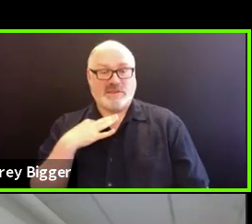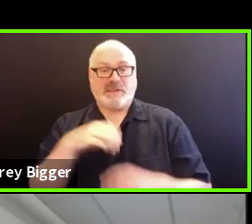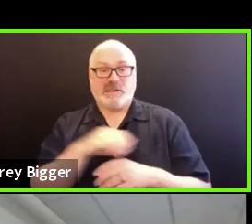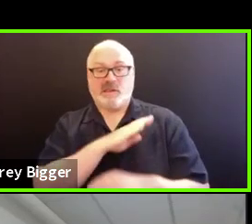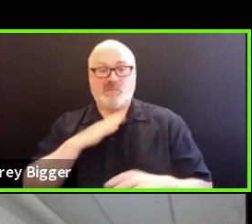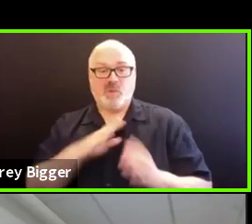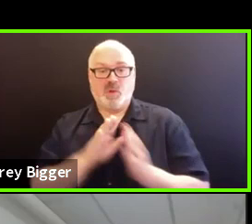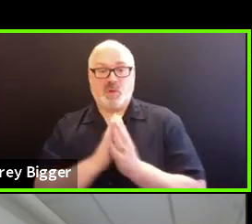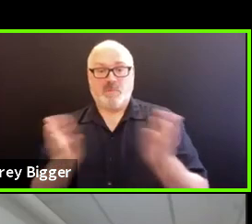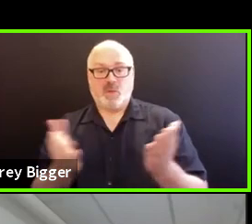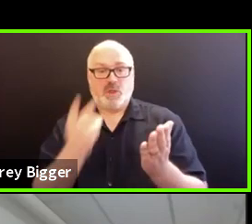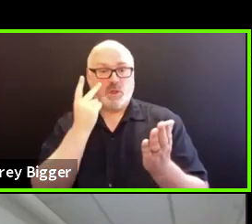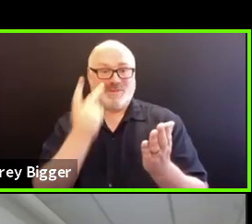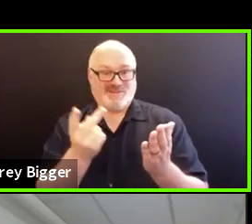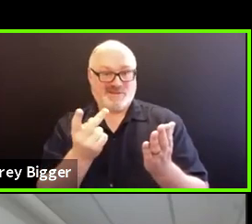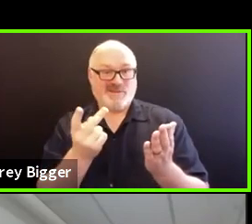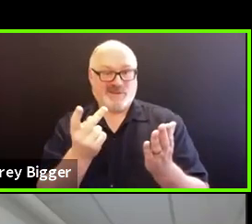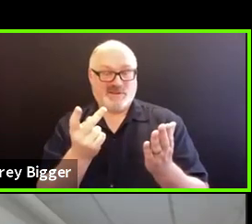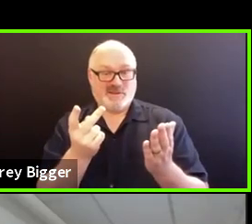can see the